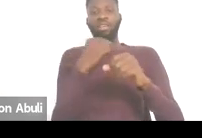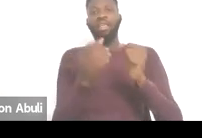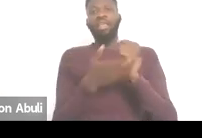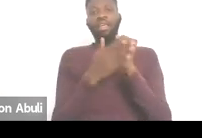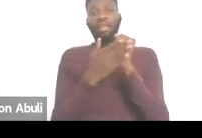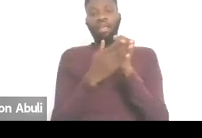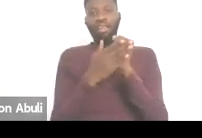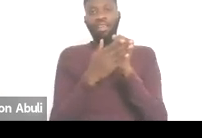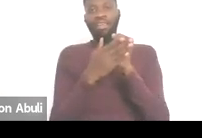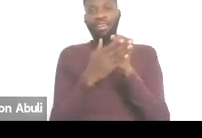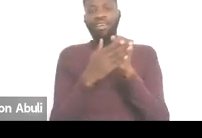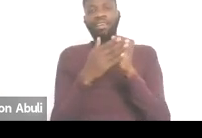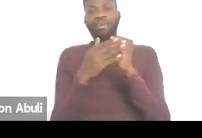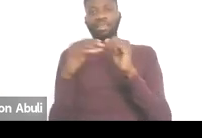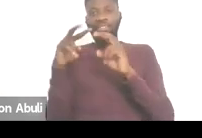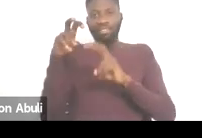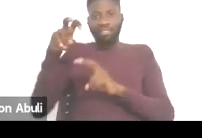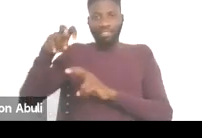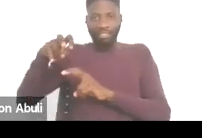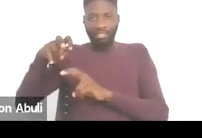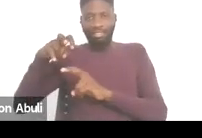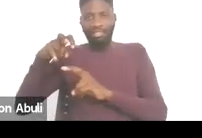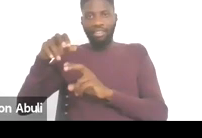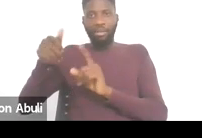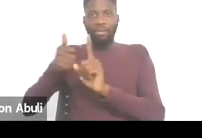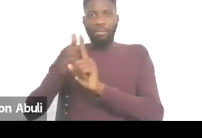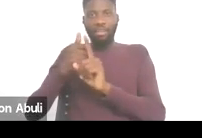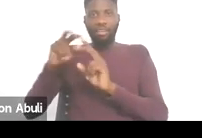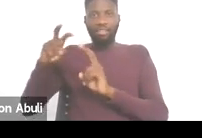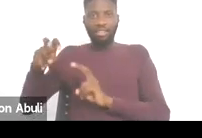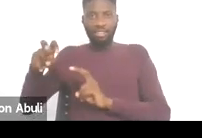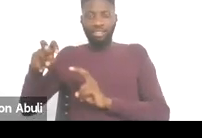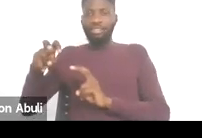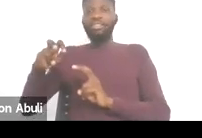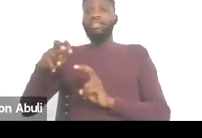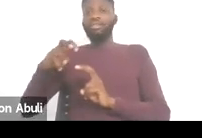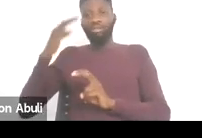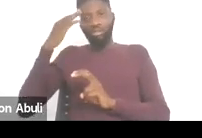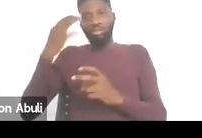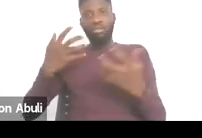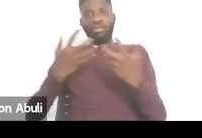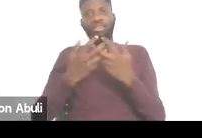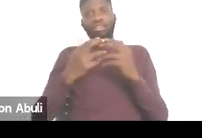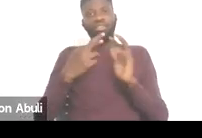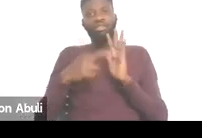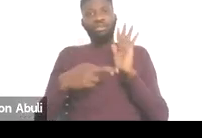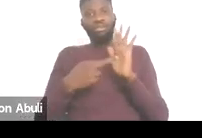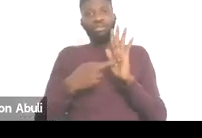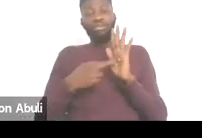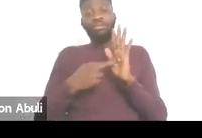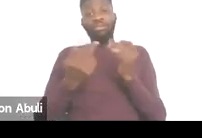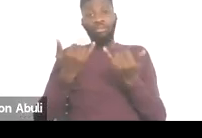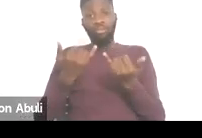kwako ndio tujue kama unaweza fit for this role. But thinking about being now that I'm in